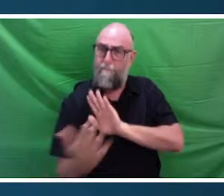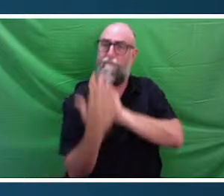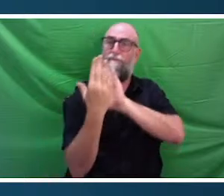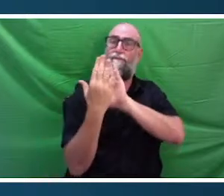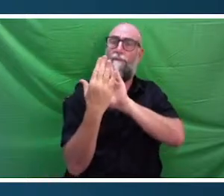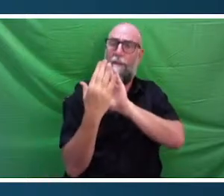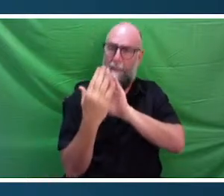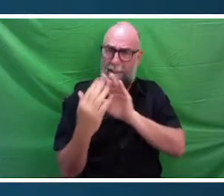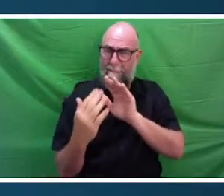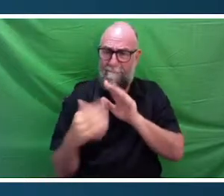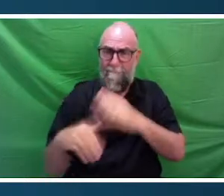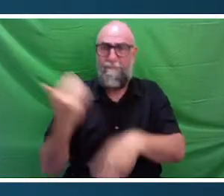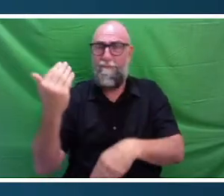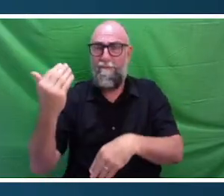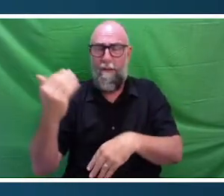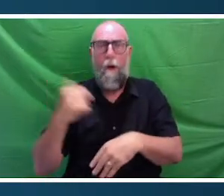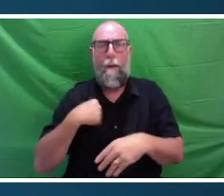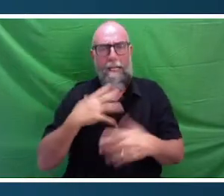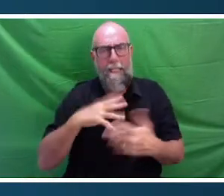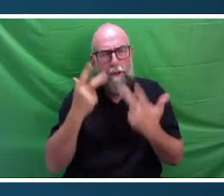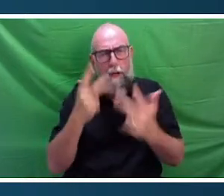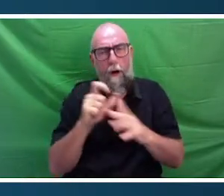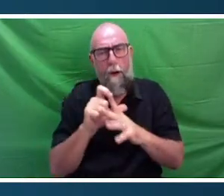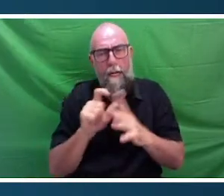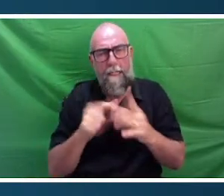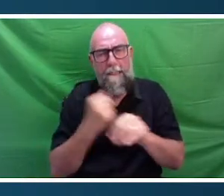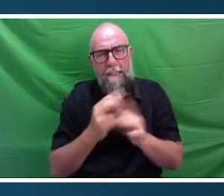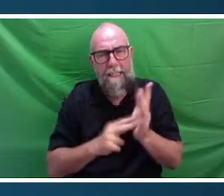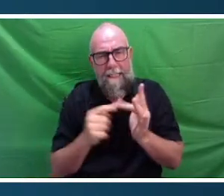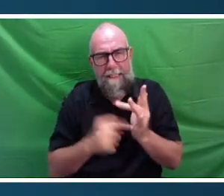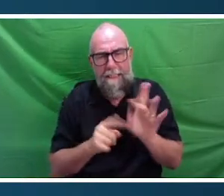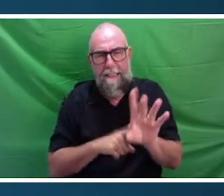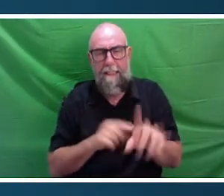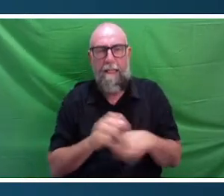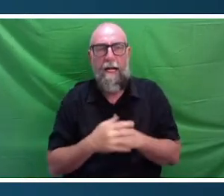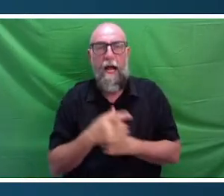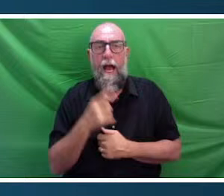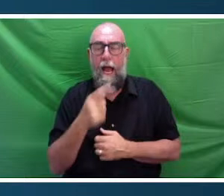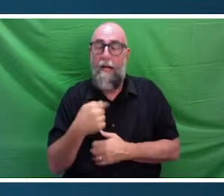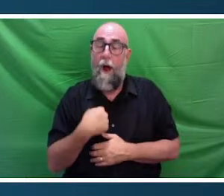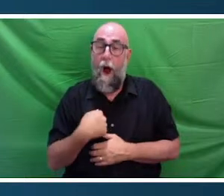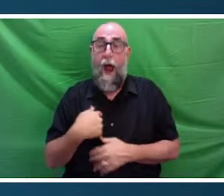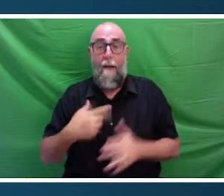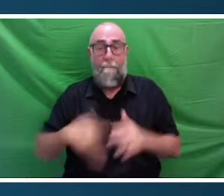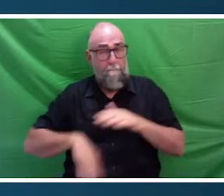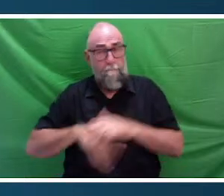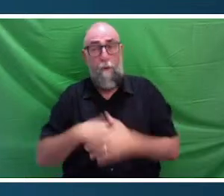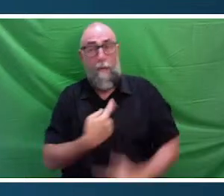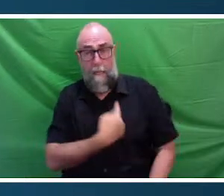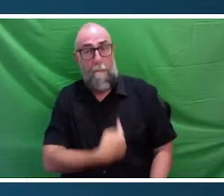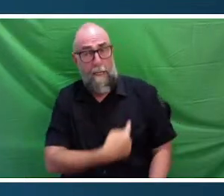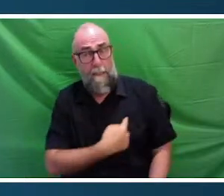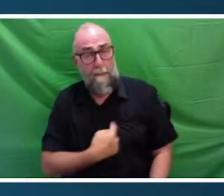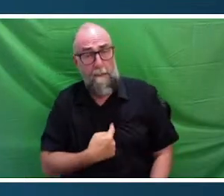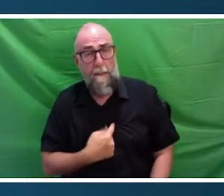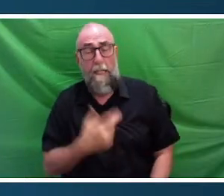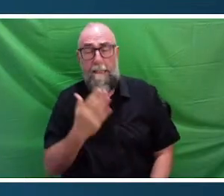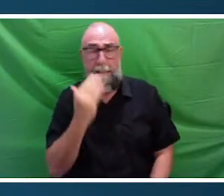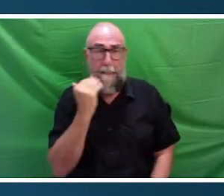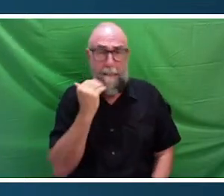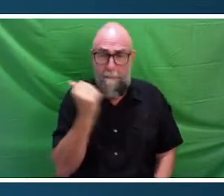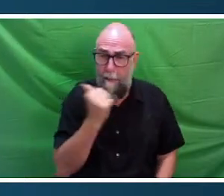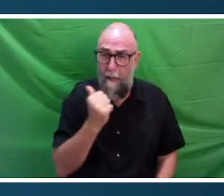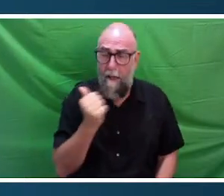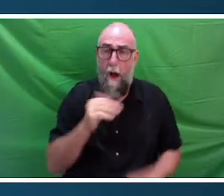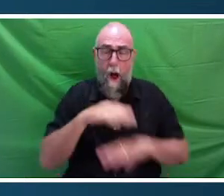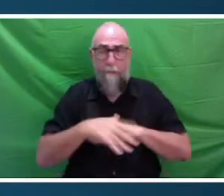Kosovar bakers will continue to guide my actions. I am committed to ensuring that regardless of the